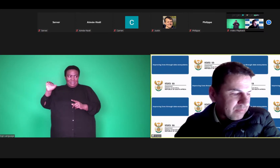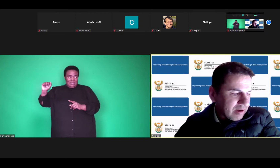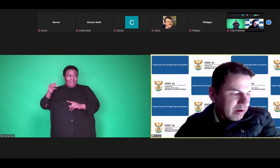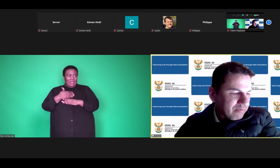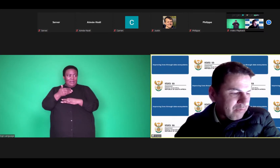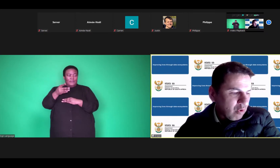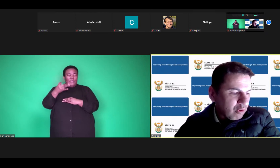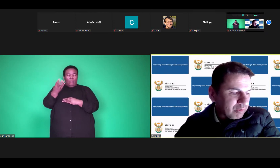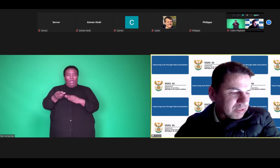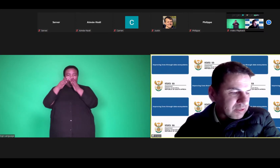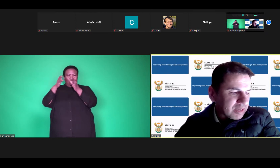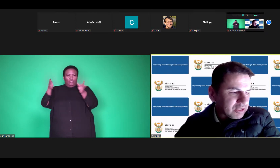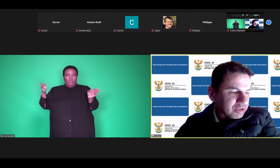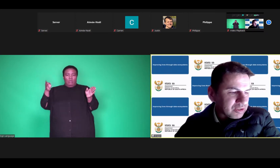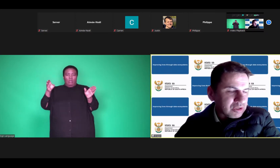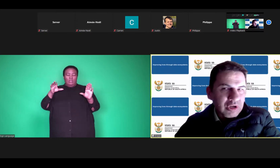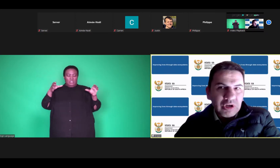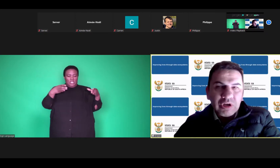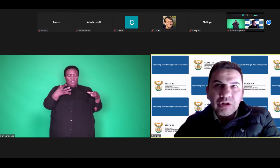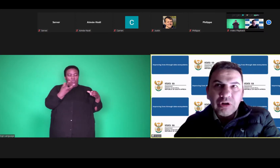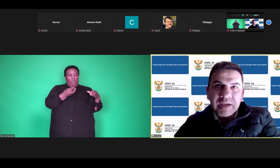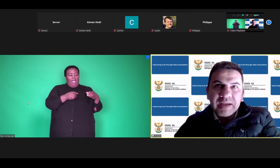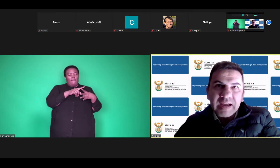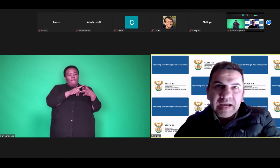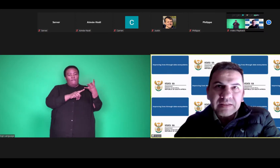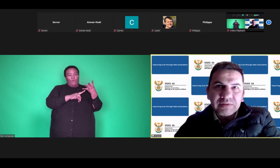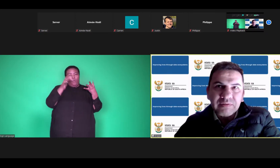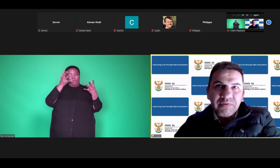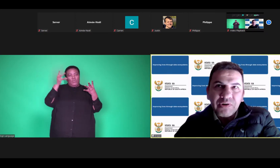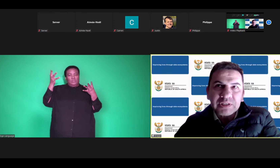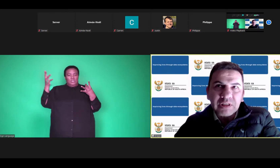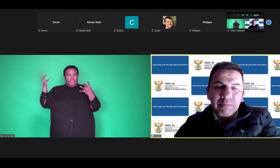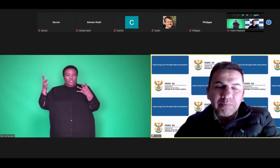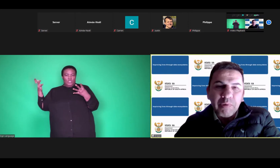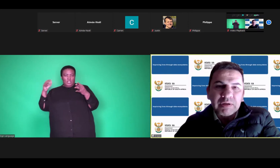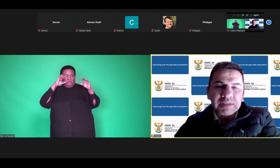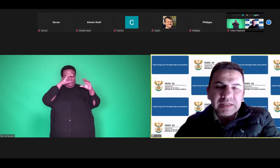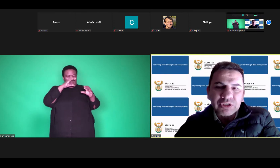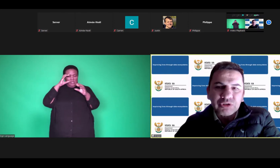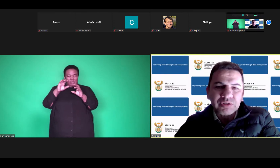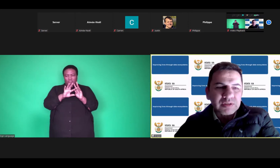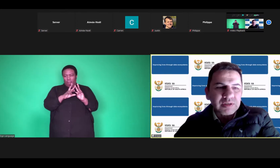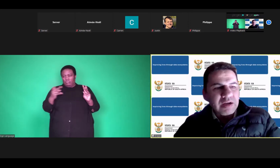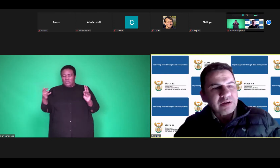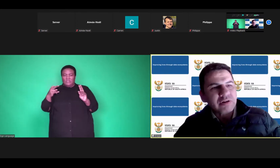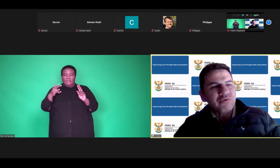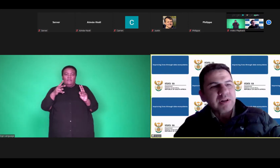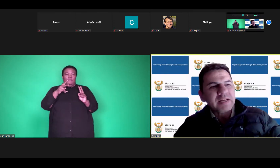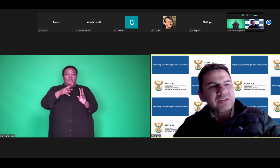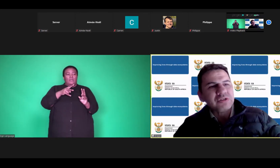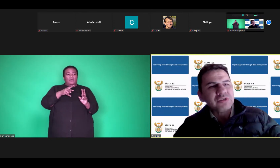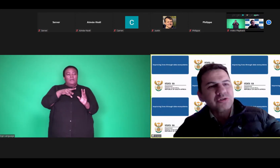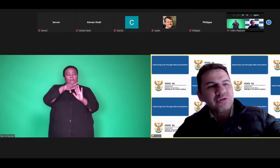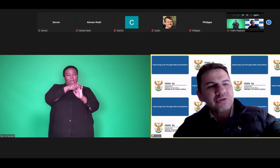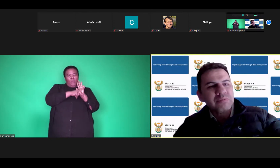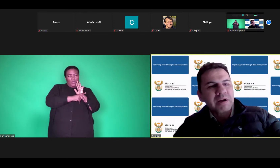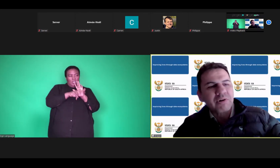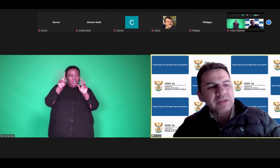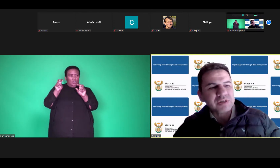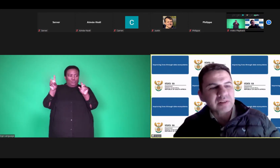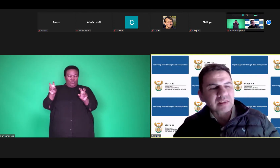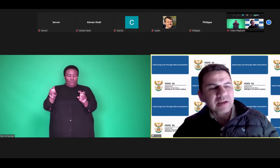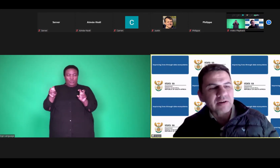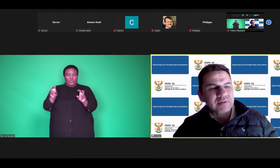that will have 4 presentations looking at various policy issues related